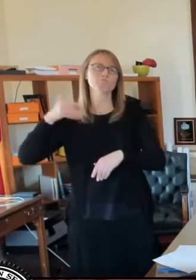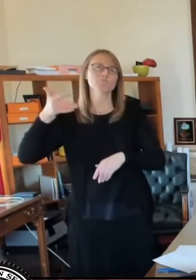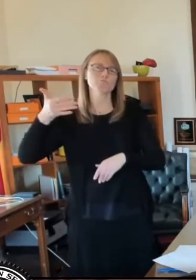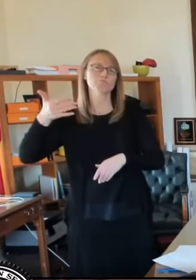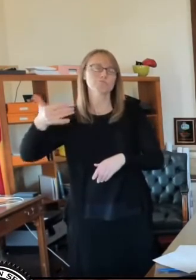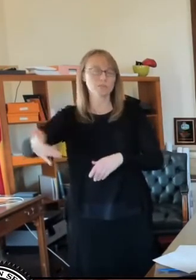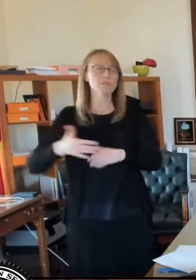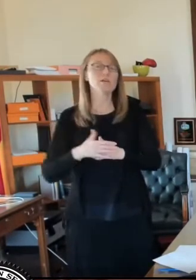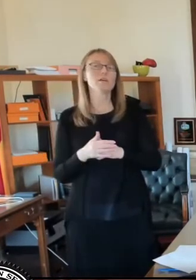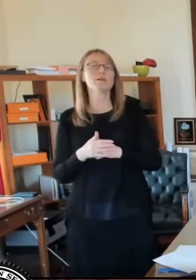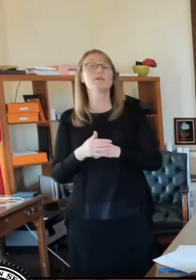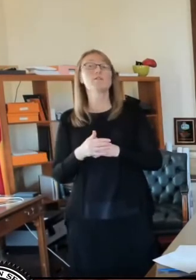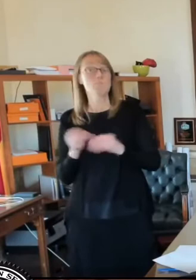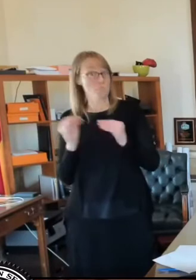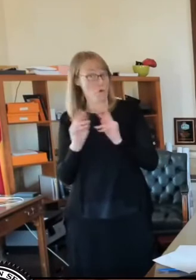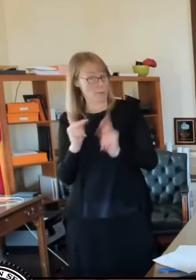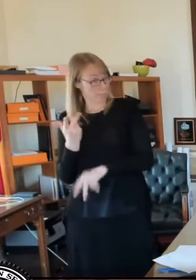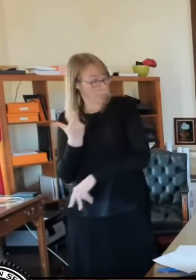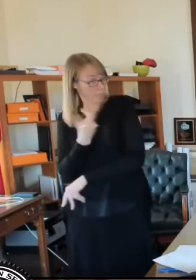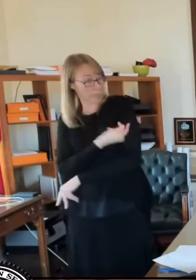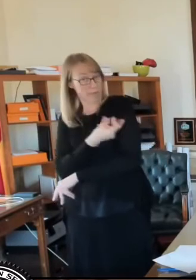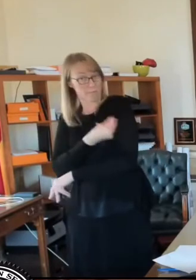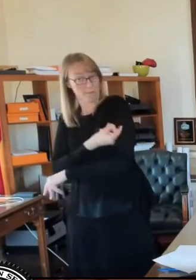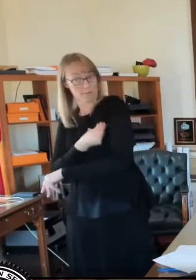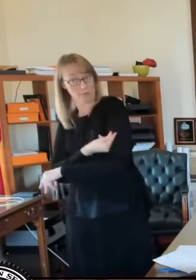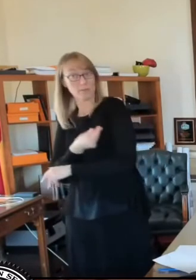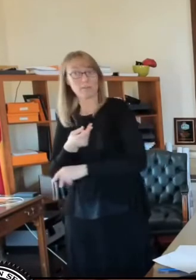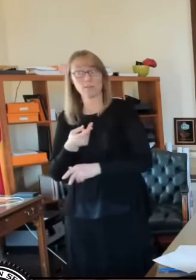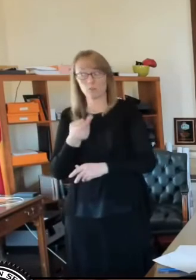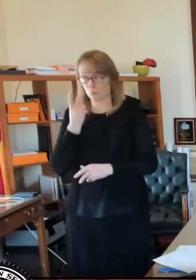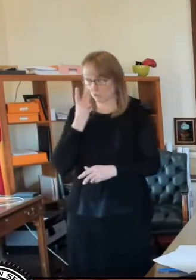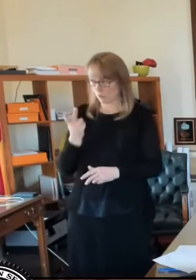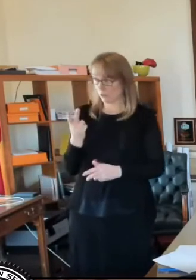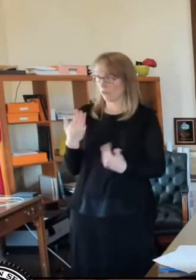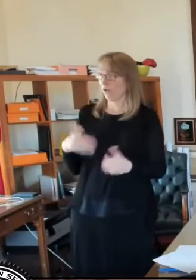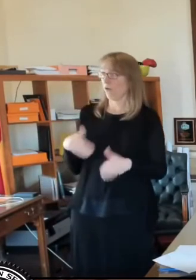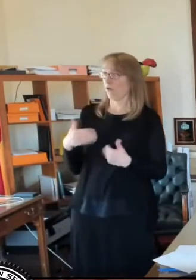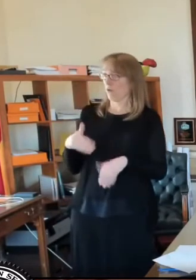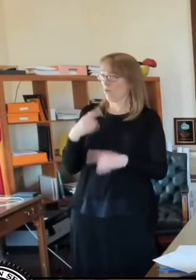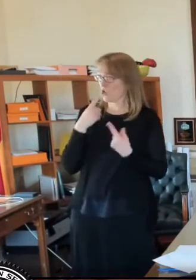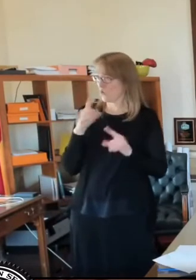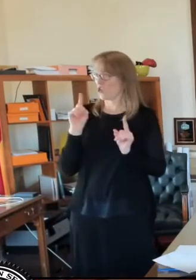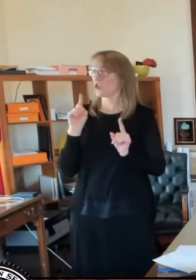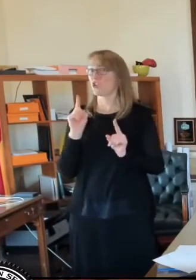with good results, that perhaps will be more persuasive.